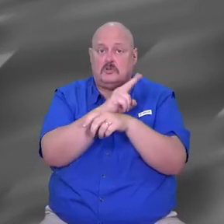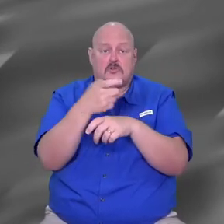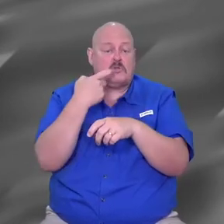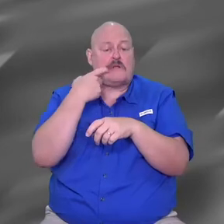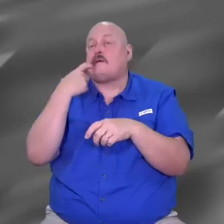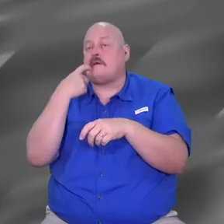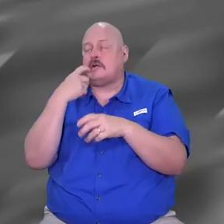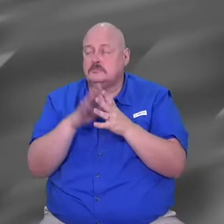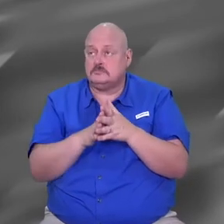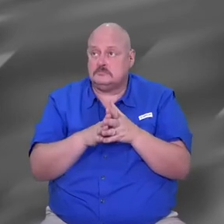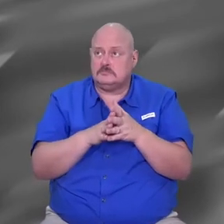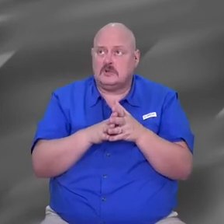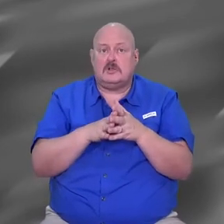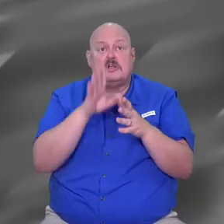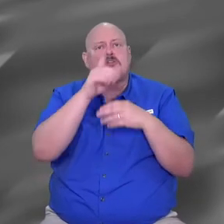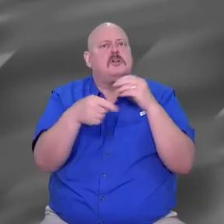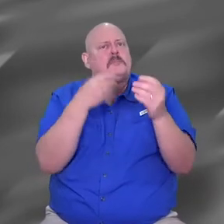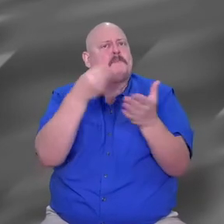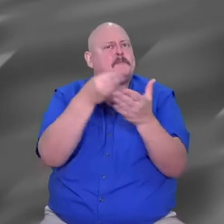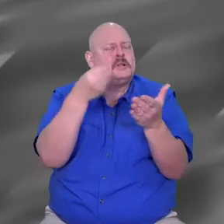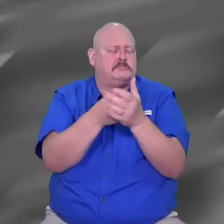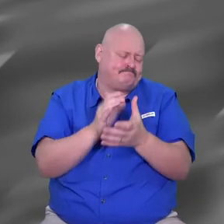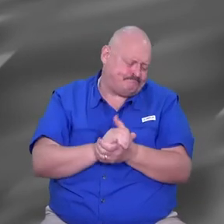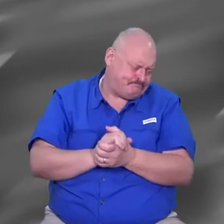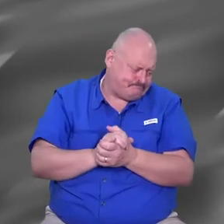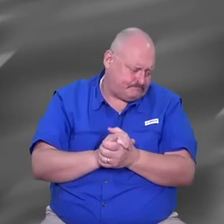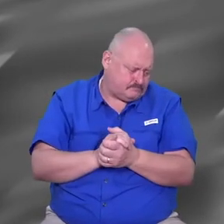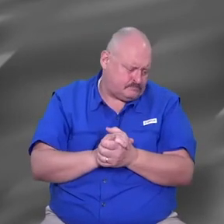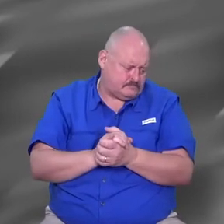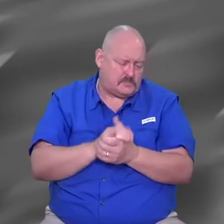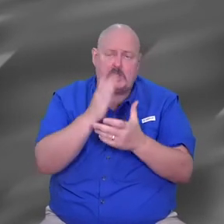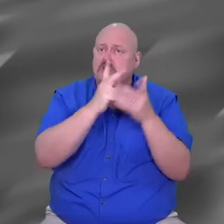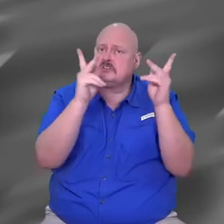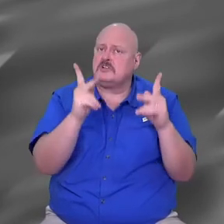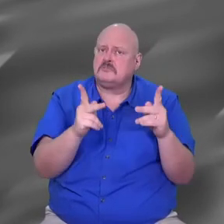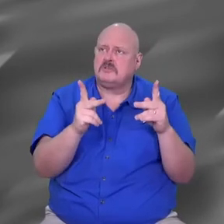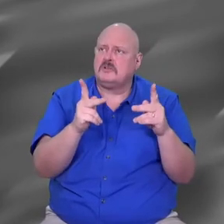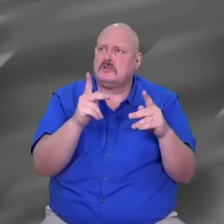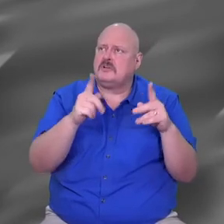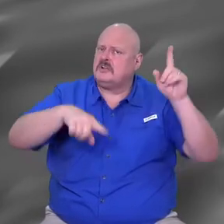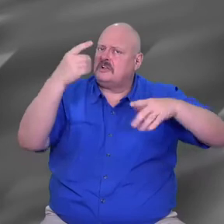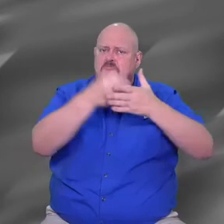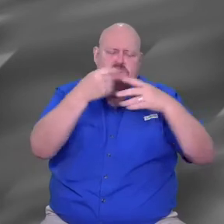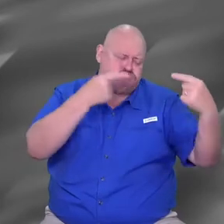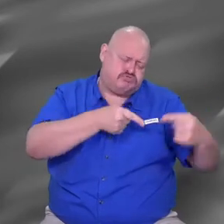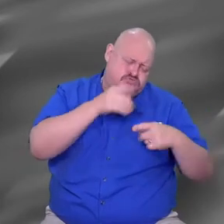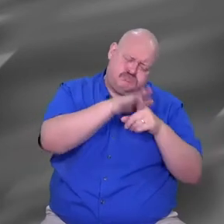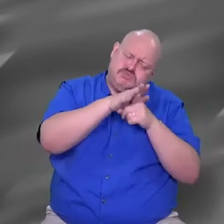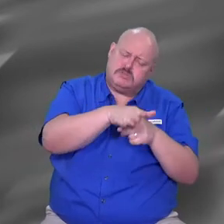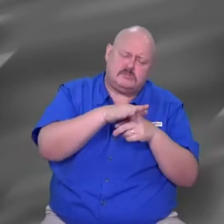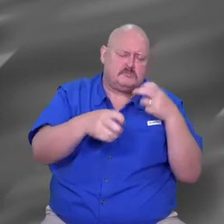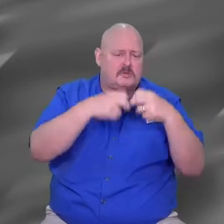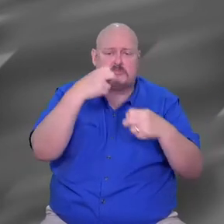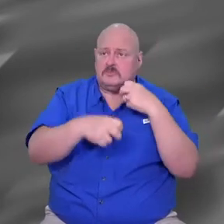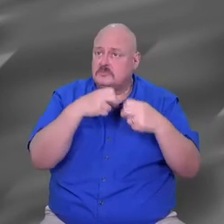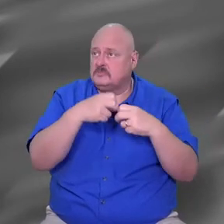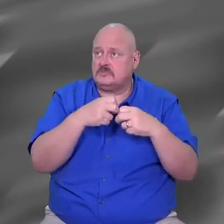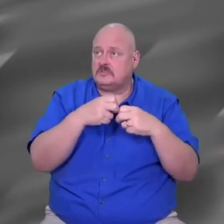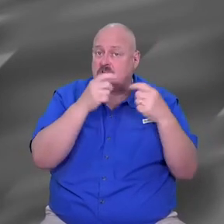habit. And so when we talk about monetary issues, when someone is having all kinds of financial strain, all kinds of issues,